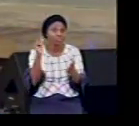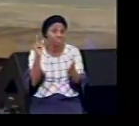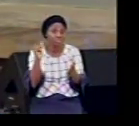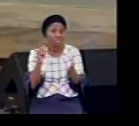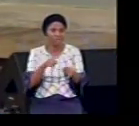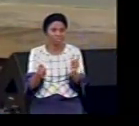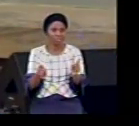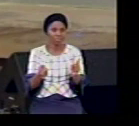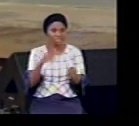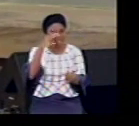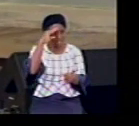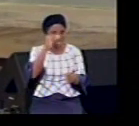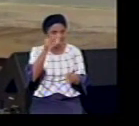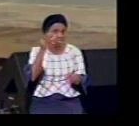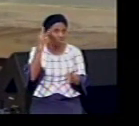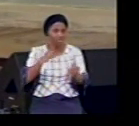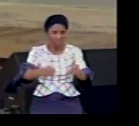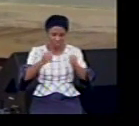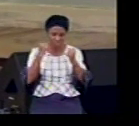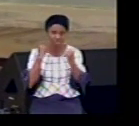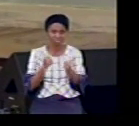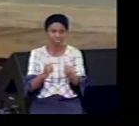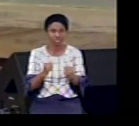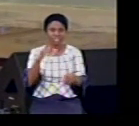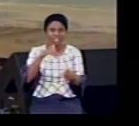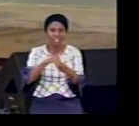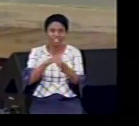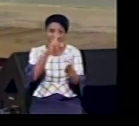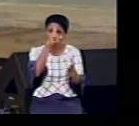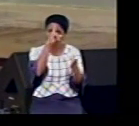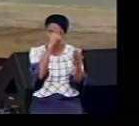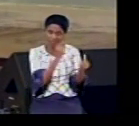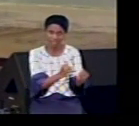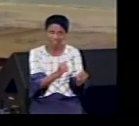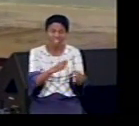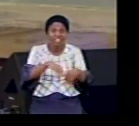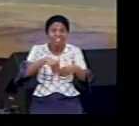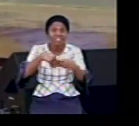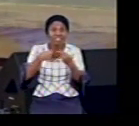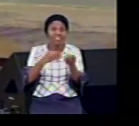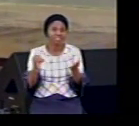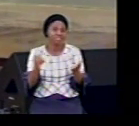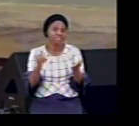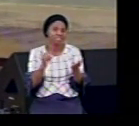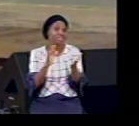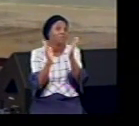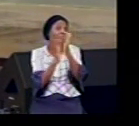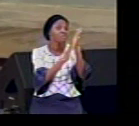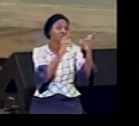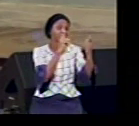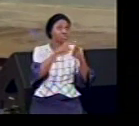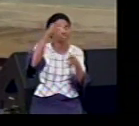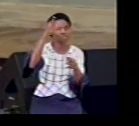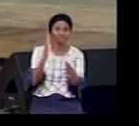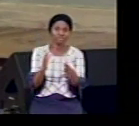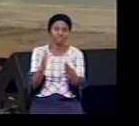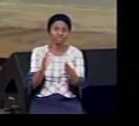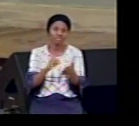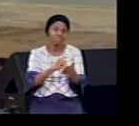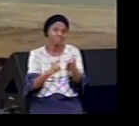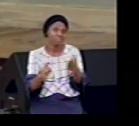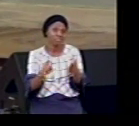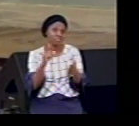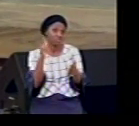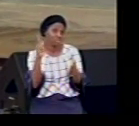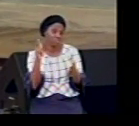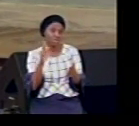was strong in faith, giving glory to God. Then verse 21, and being